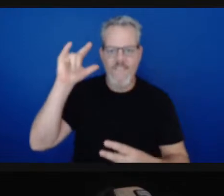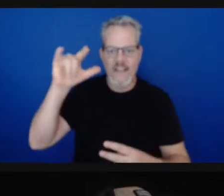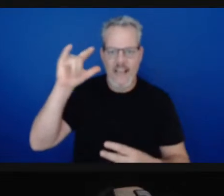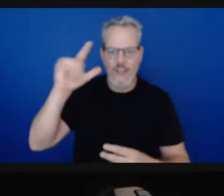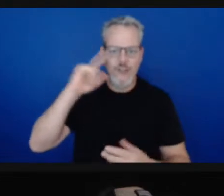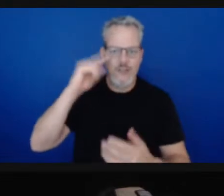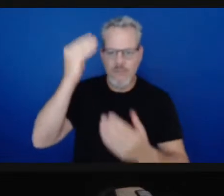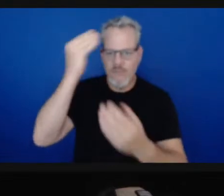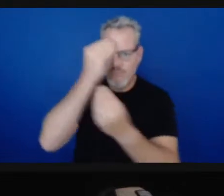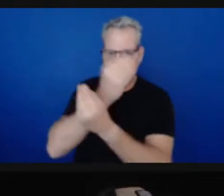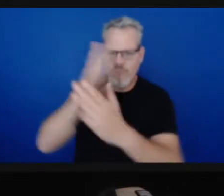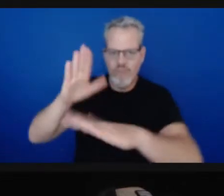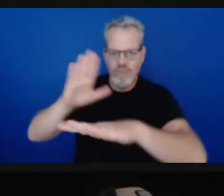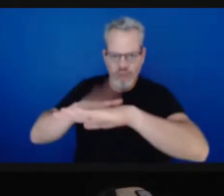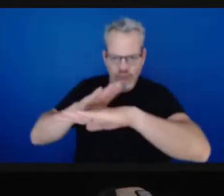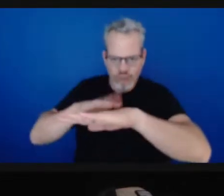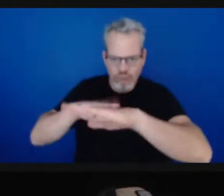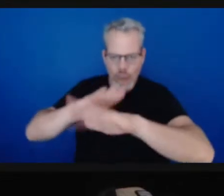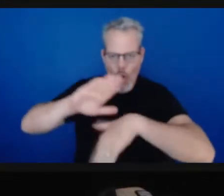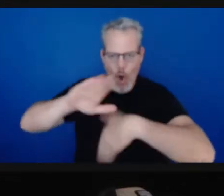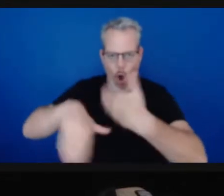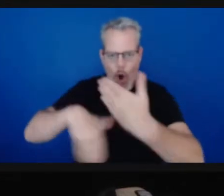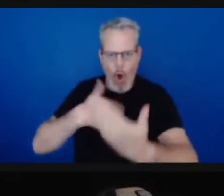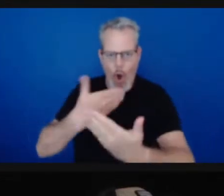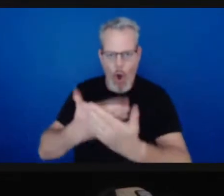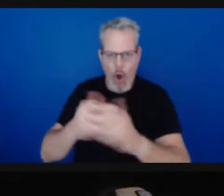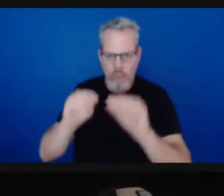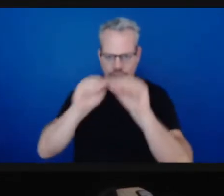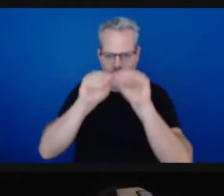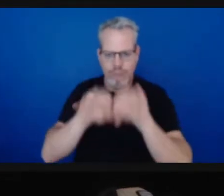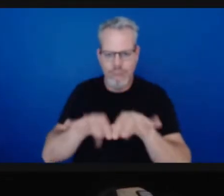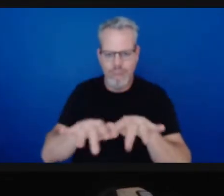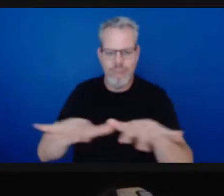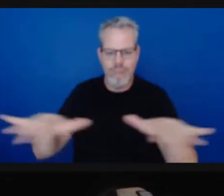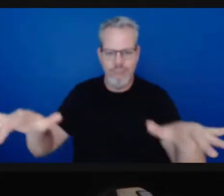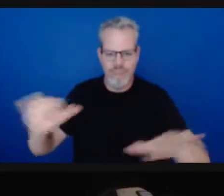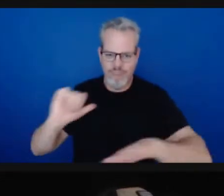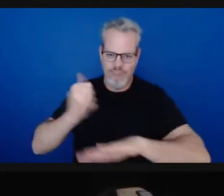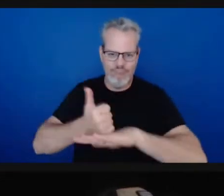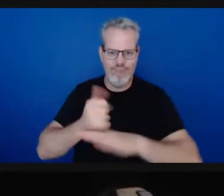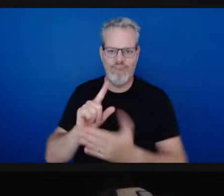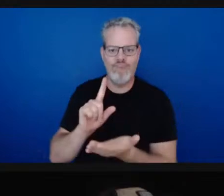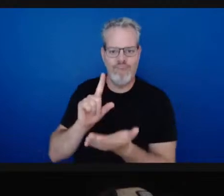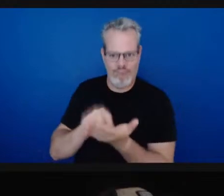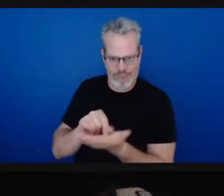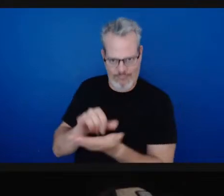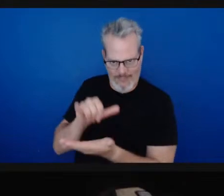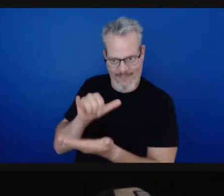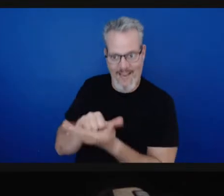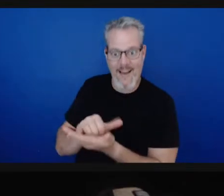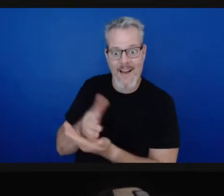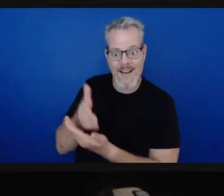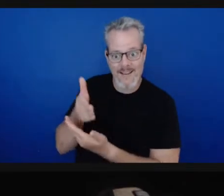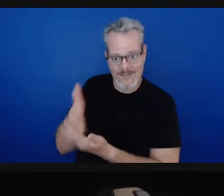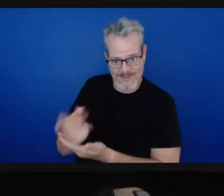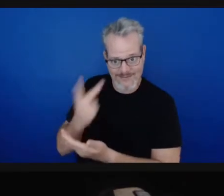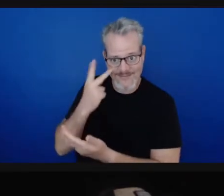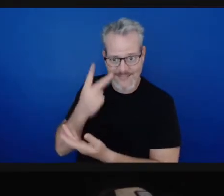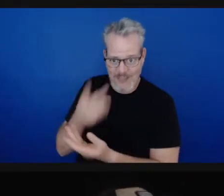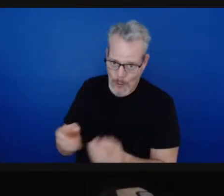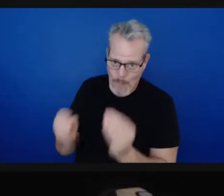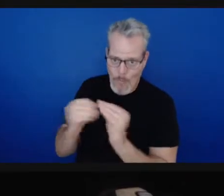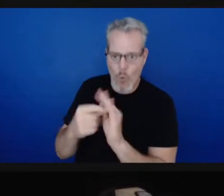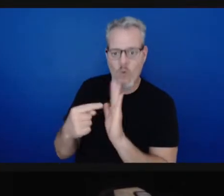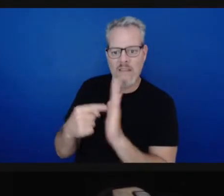protocol got fleshed out during this episode here. And yeah, there's more examples of those